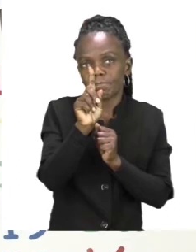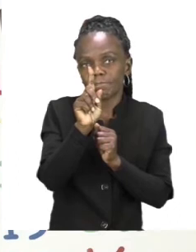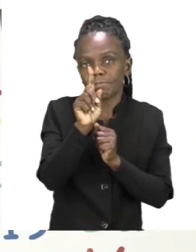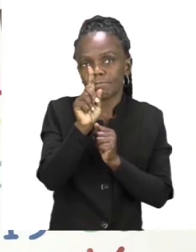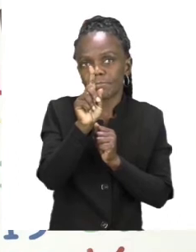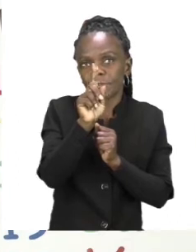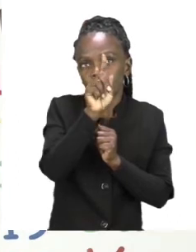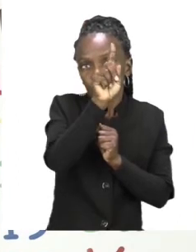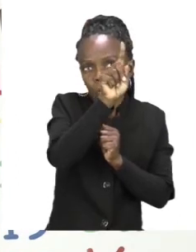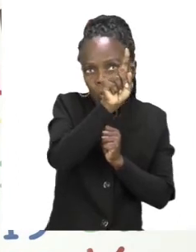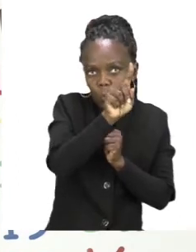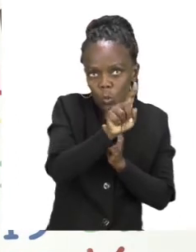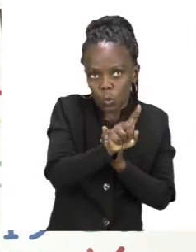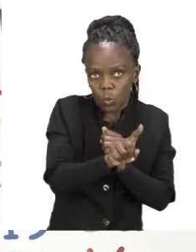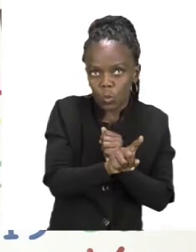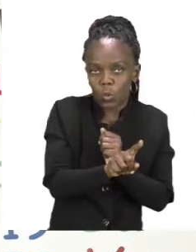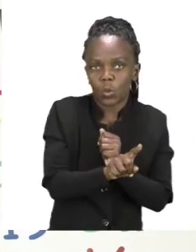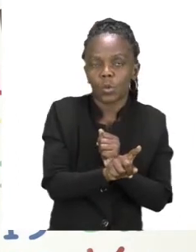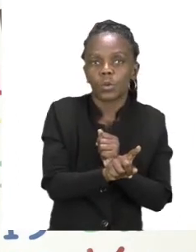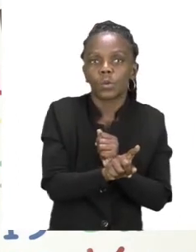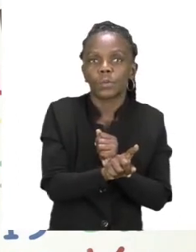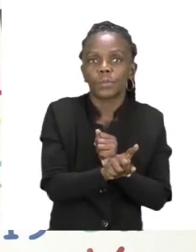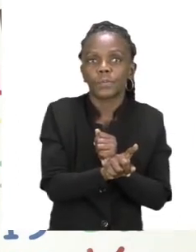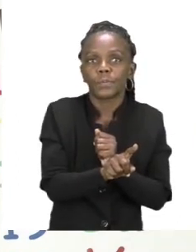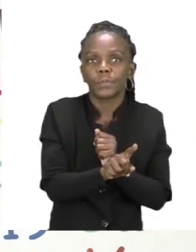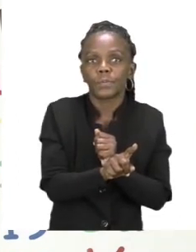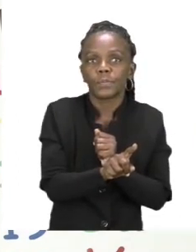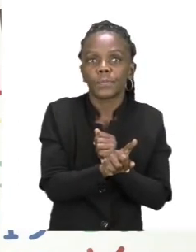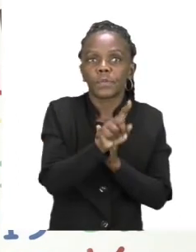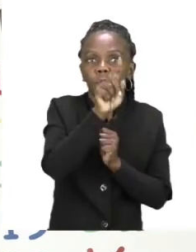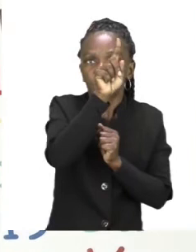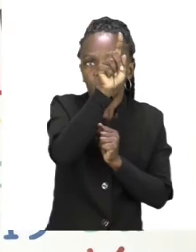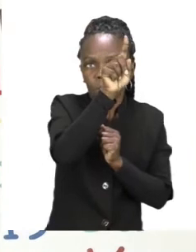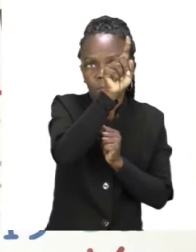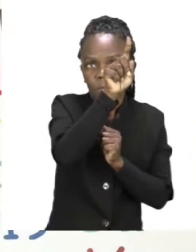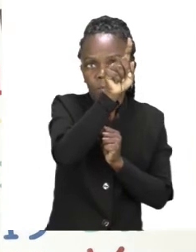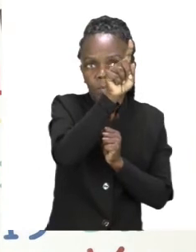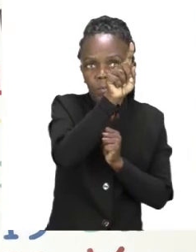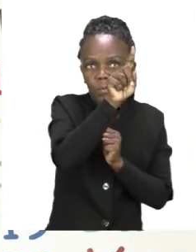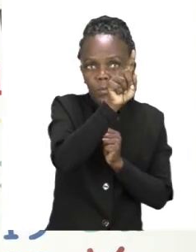go down. Let's try again.